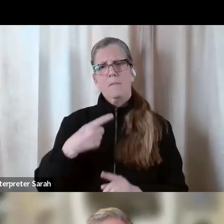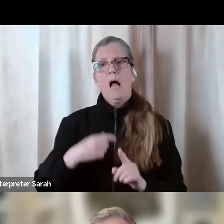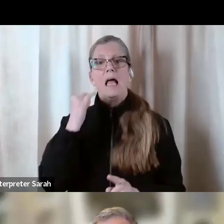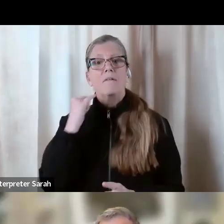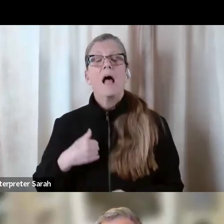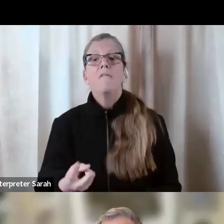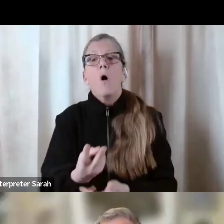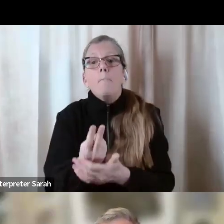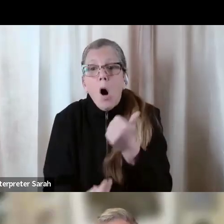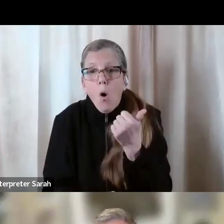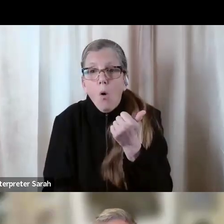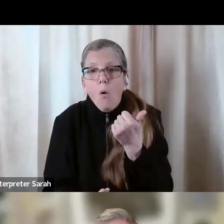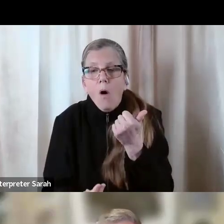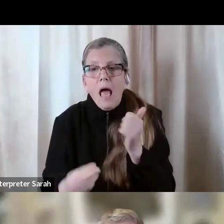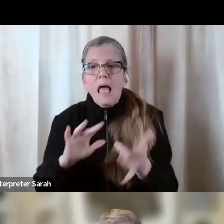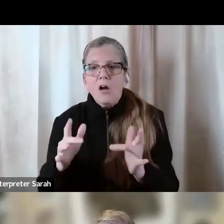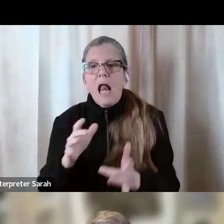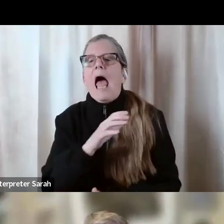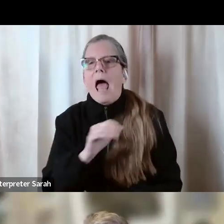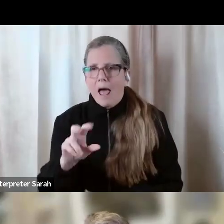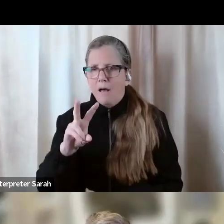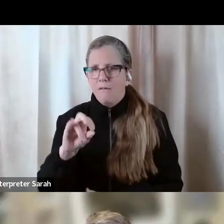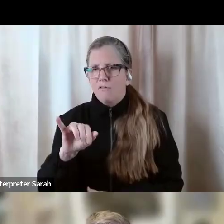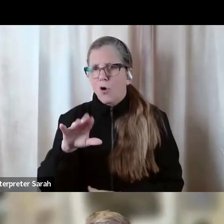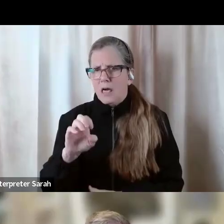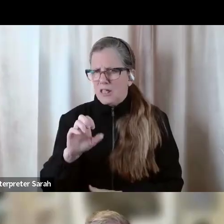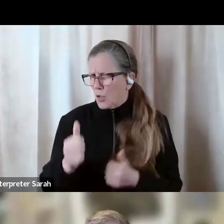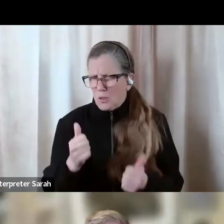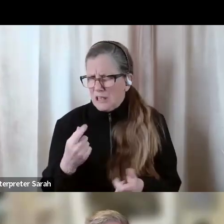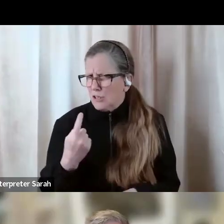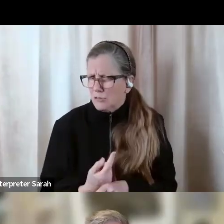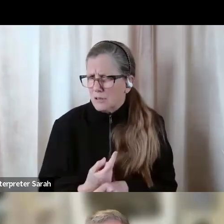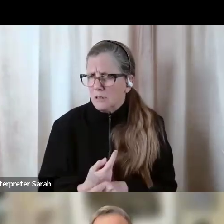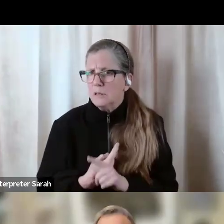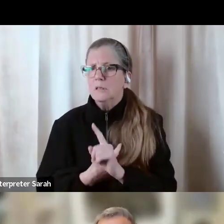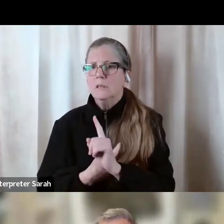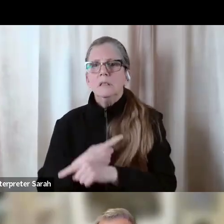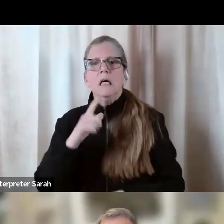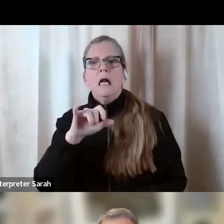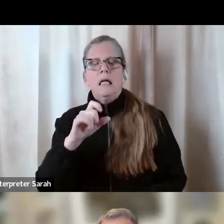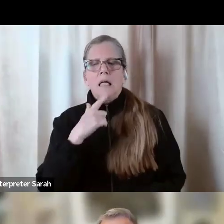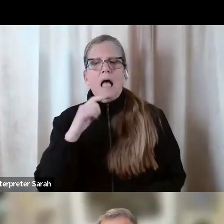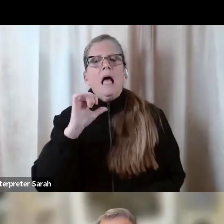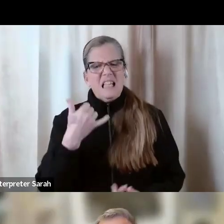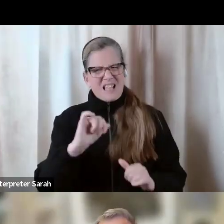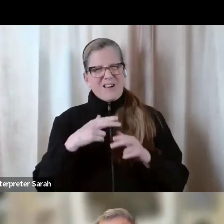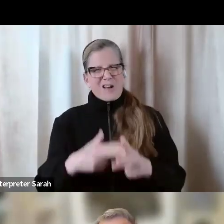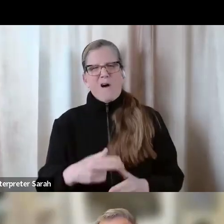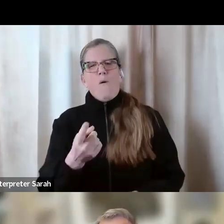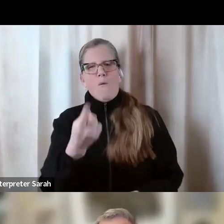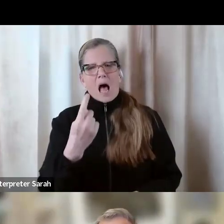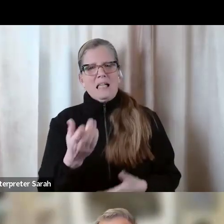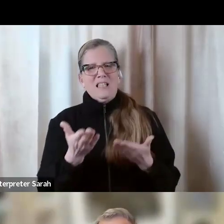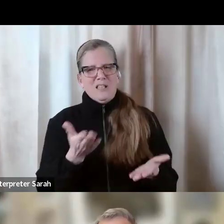voice. So I'm wondering which is correct. It's still considered one service. I So see. the bundled, you can